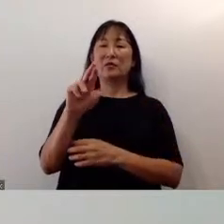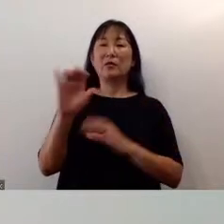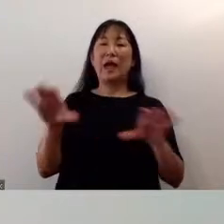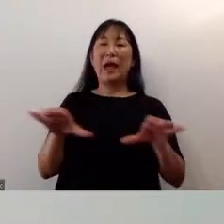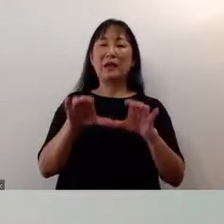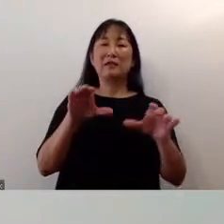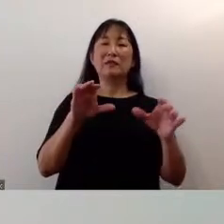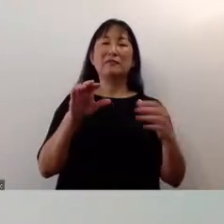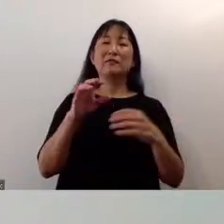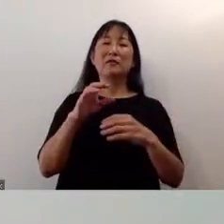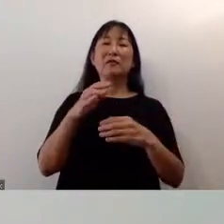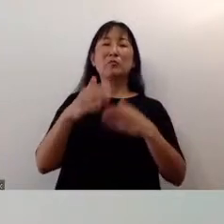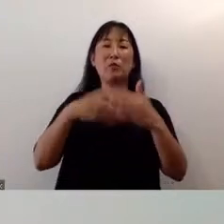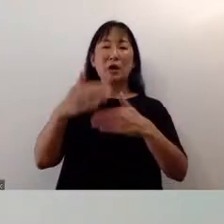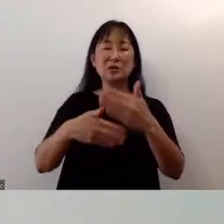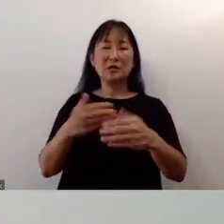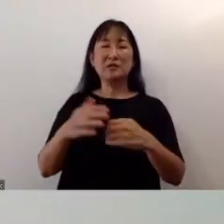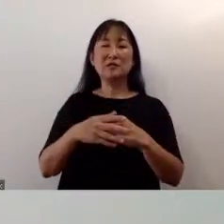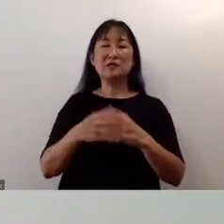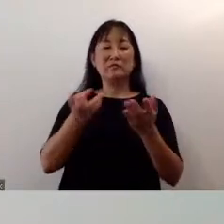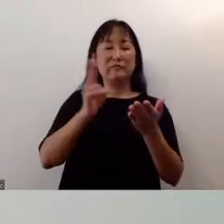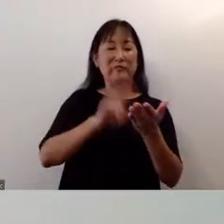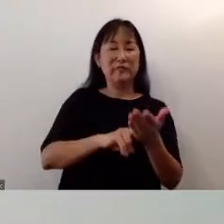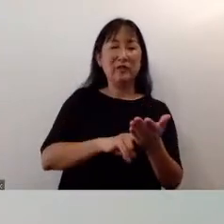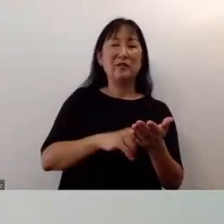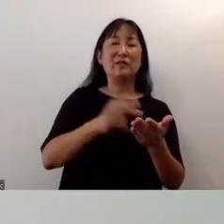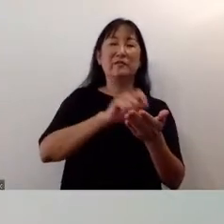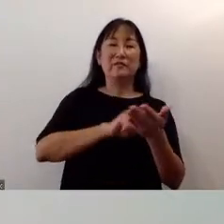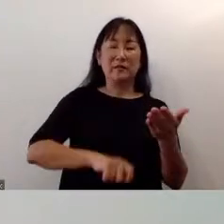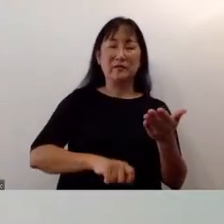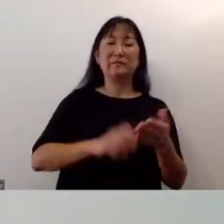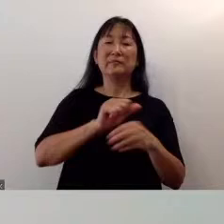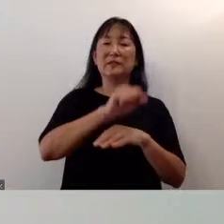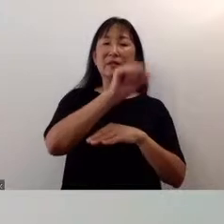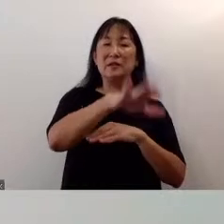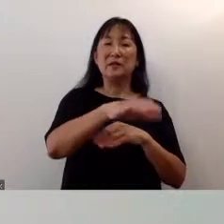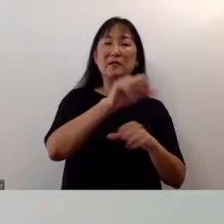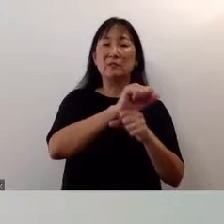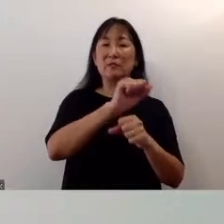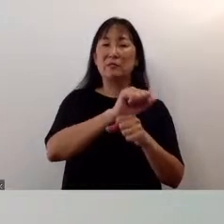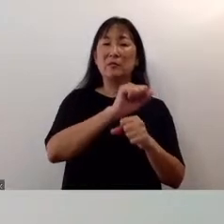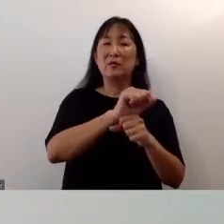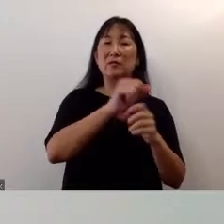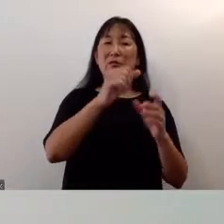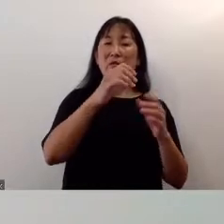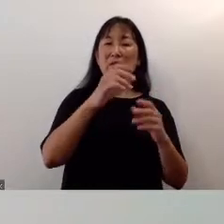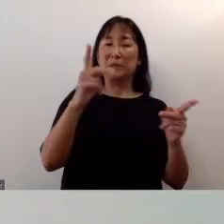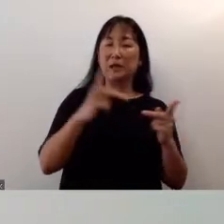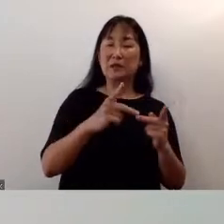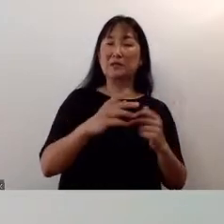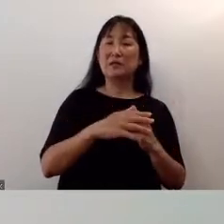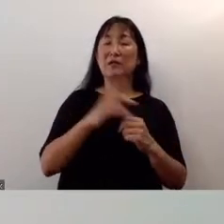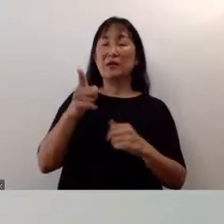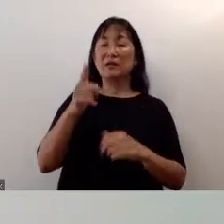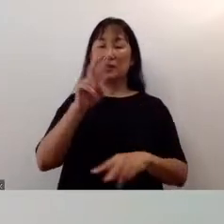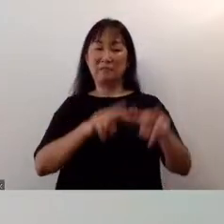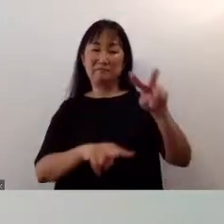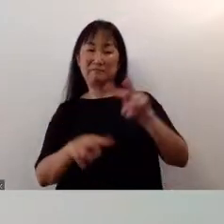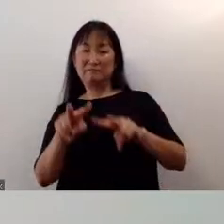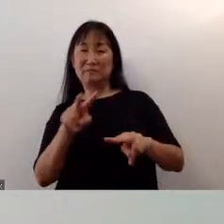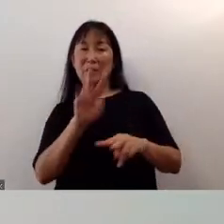form, you submit it to your employer, and what happens is they look at your actual health condition, your